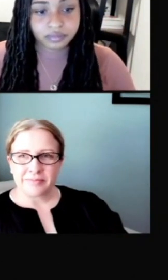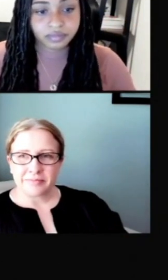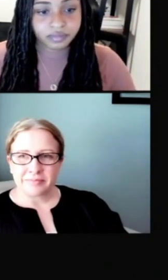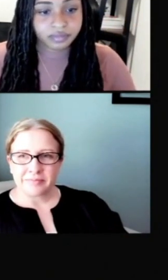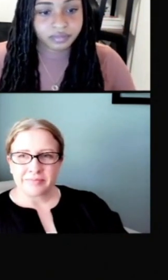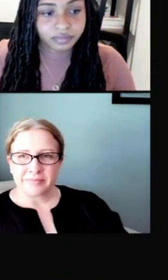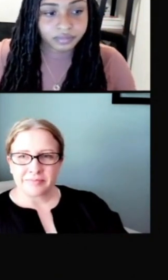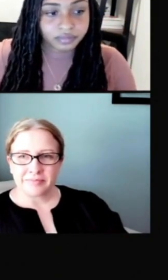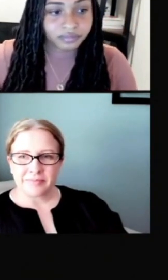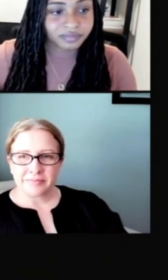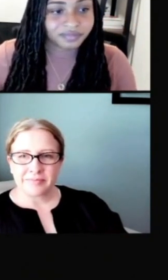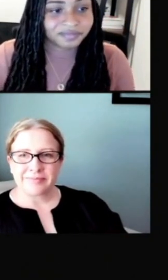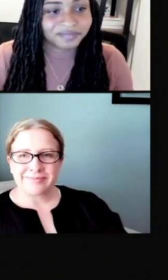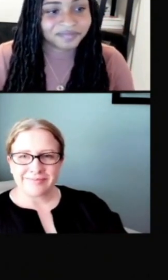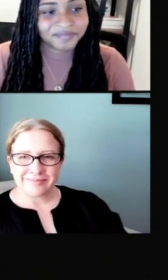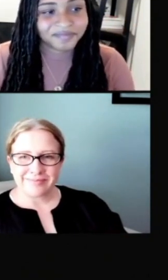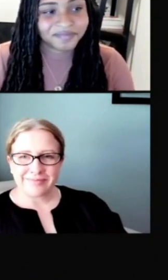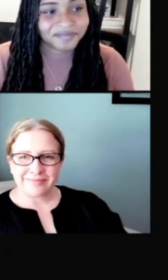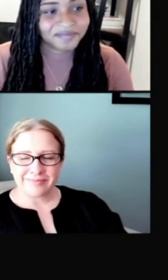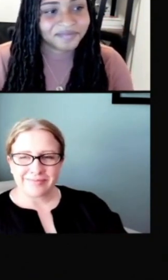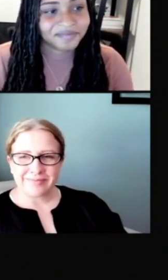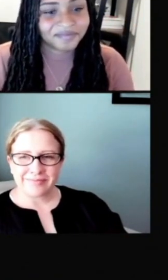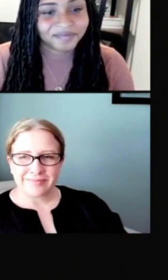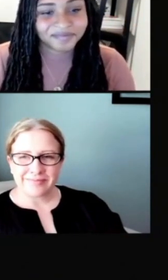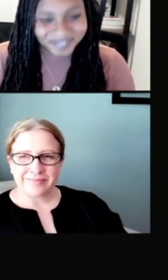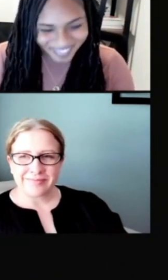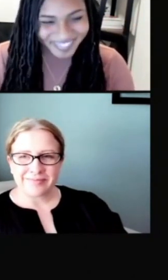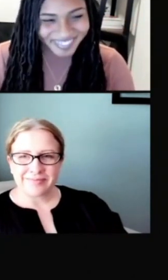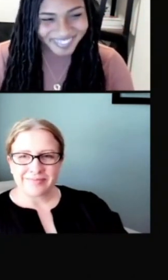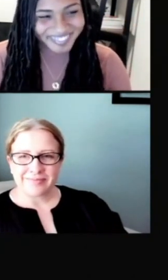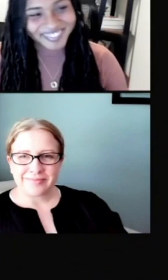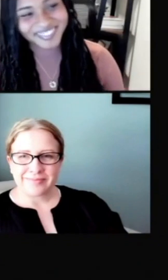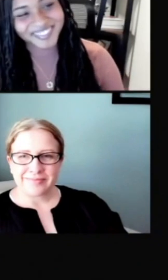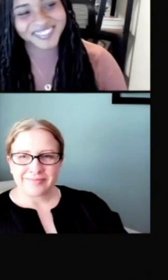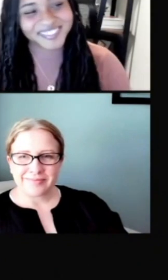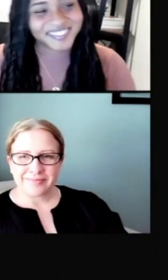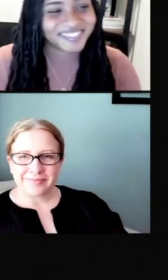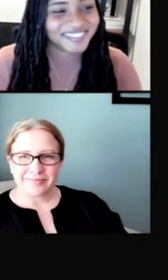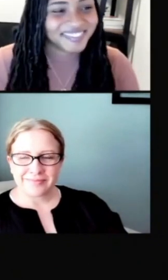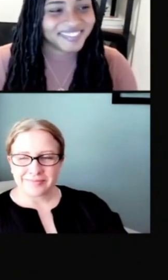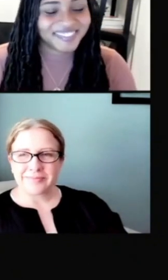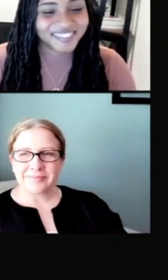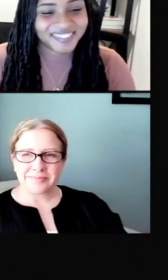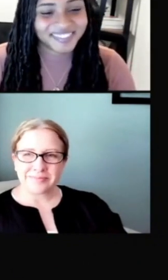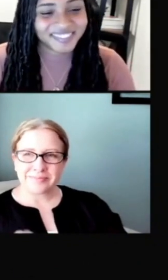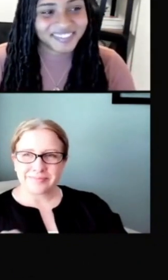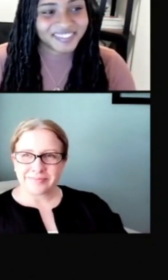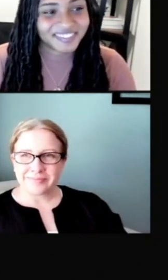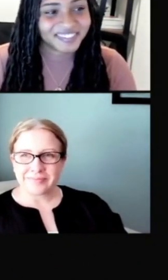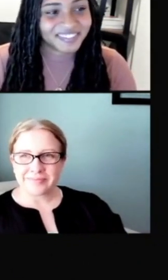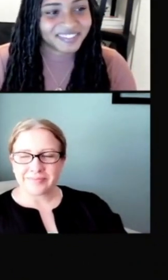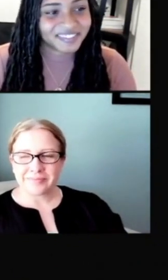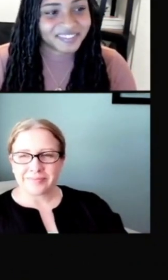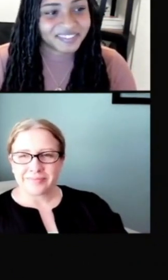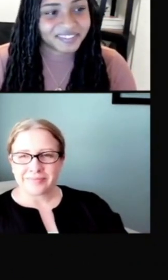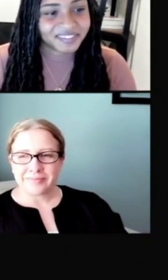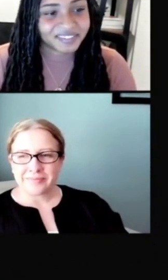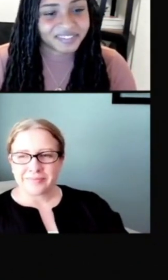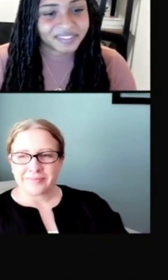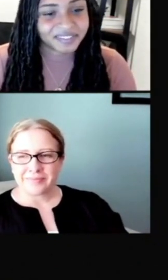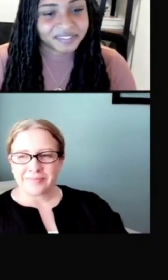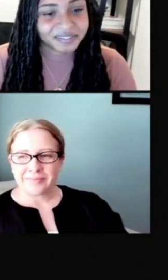Brunson, Dr. Jam, Dr. Abdul-Mutakabbir, and Dr. Block. Thank you so much for the wisdom,